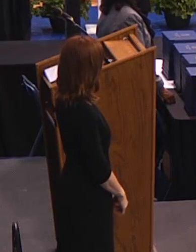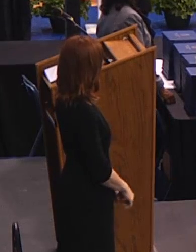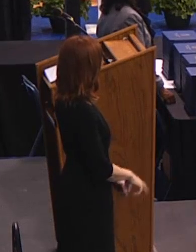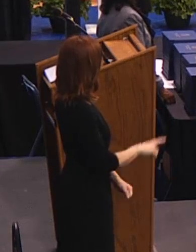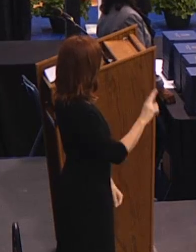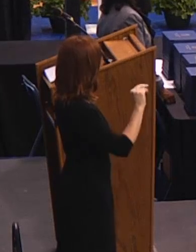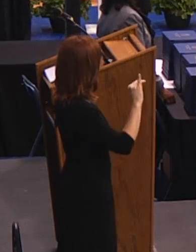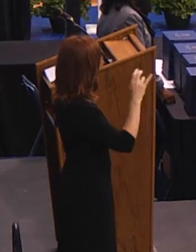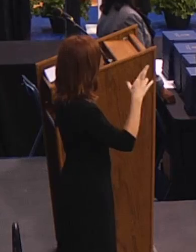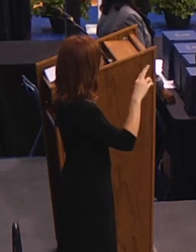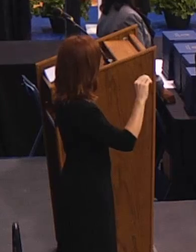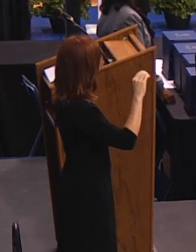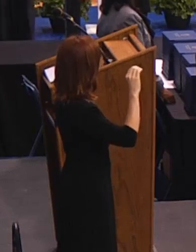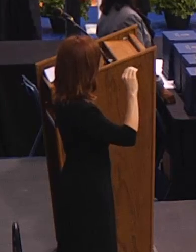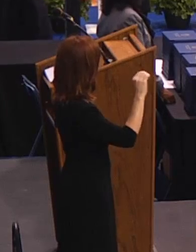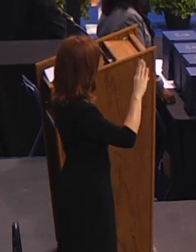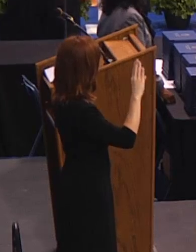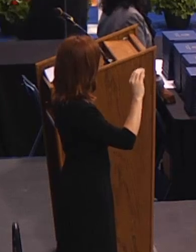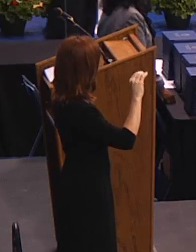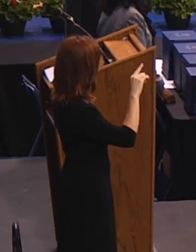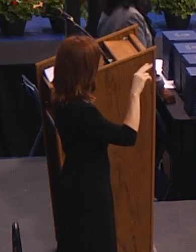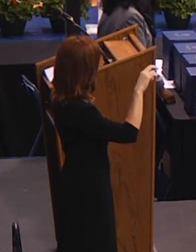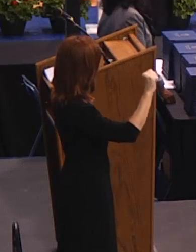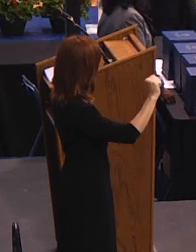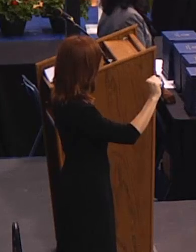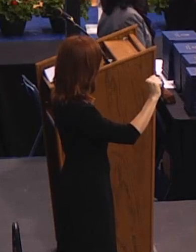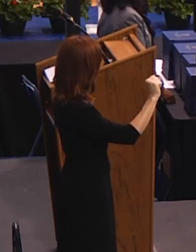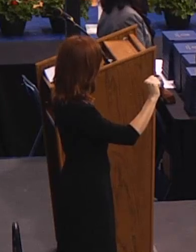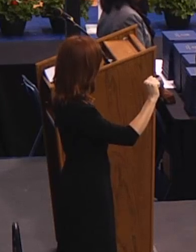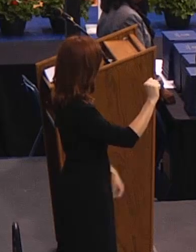Nicholas Avalos, Machine 2 Technology.